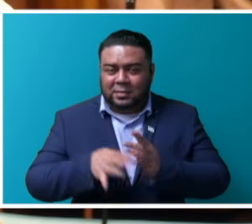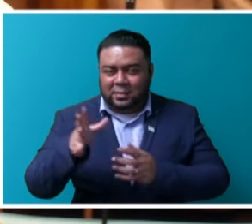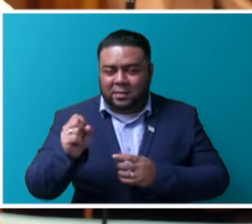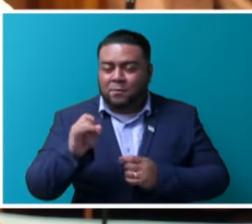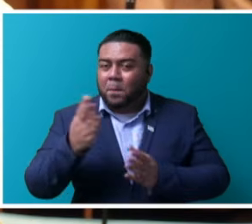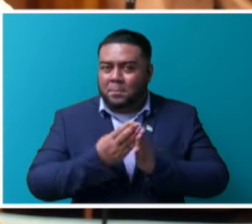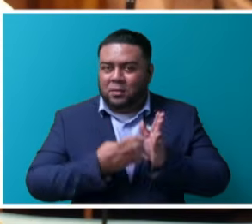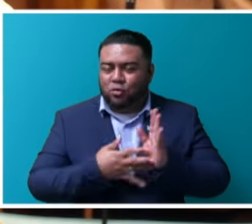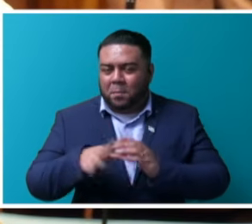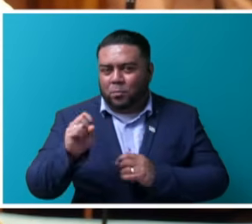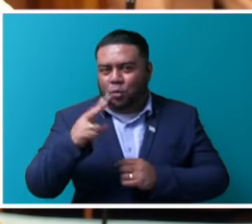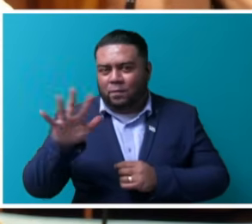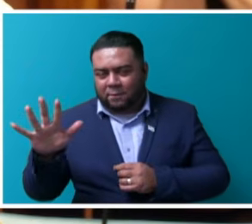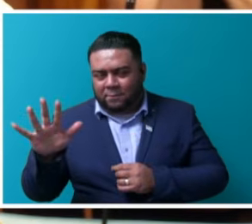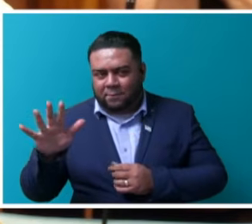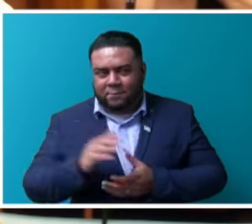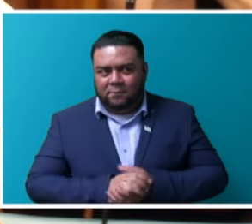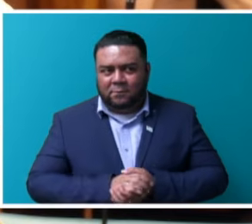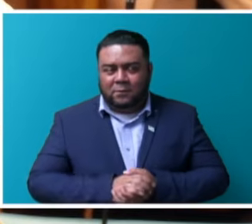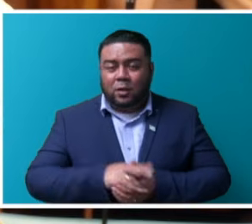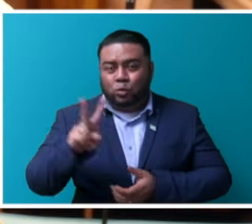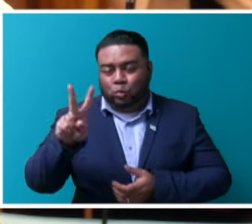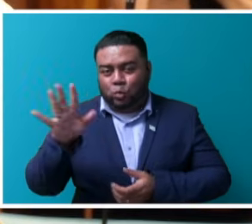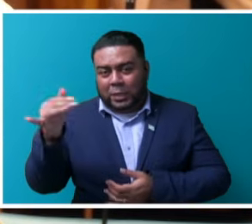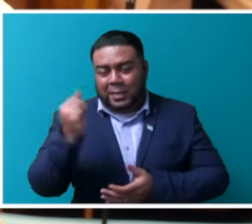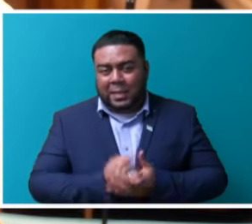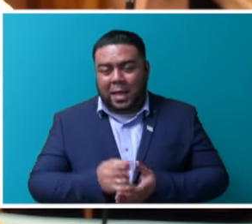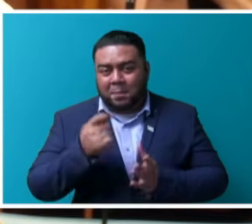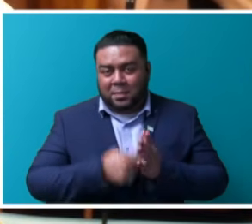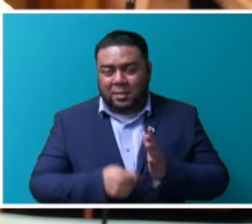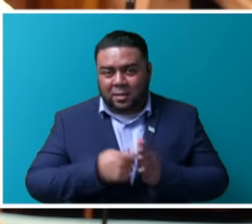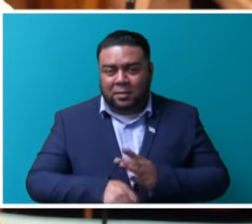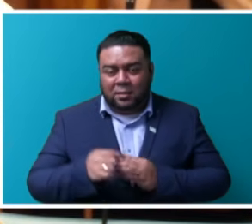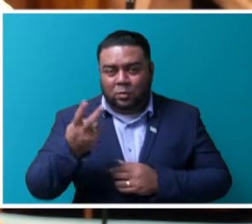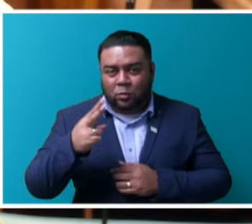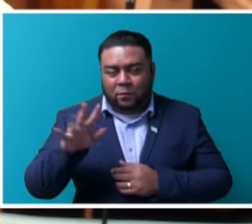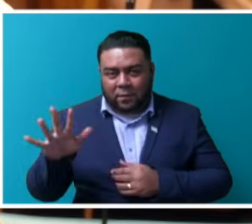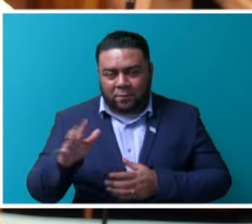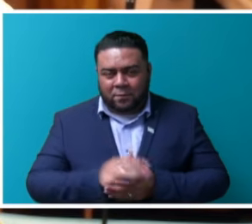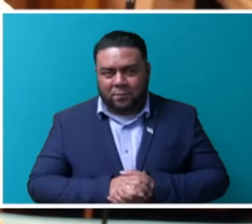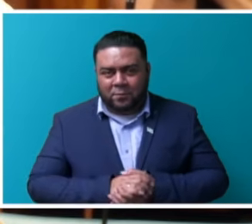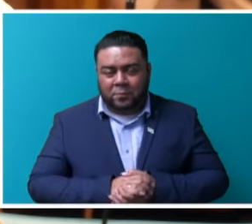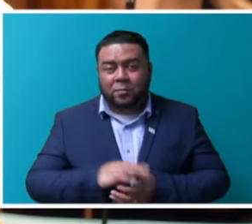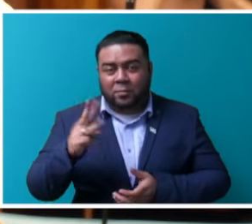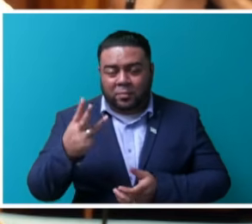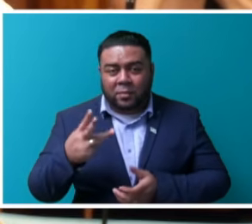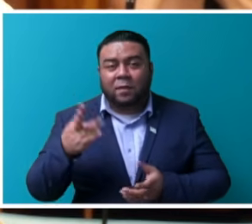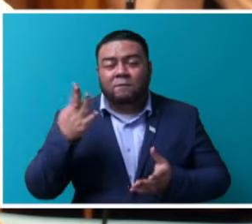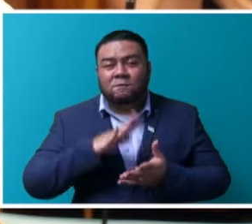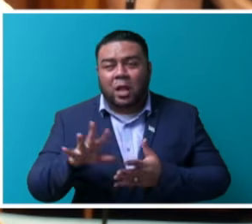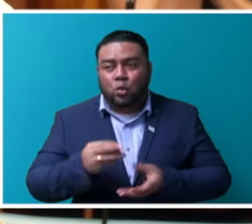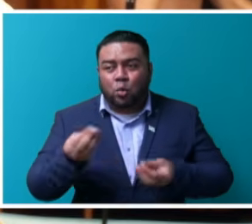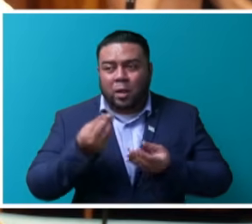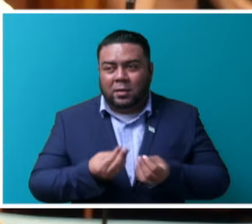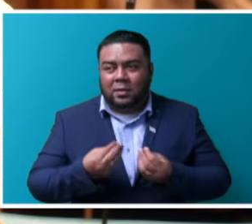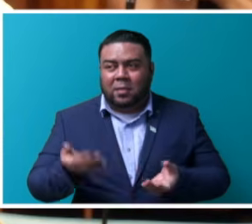Bill 2025. 2. Income Tax Budget Amendment Bill 2025. 3. Value-Added Tax